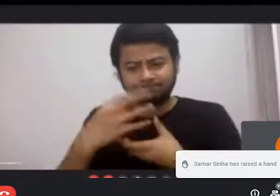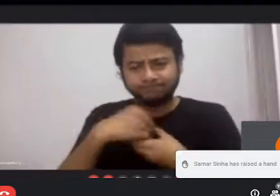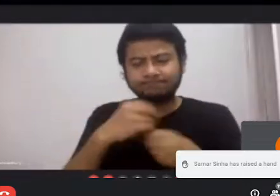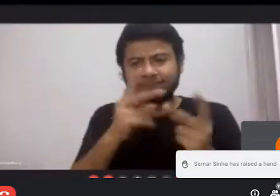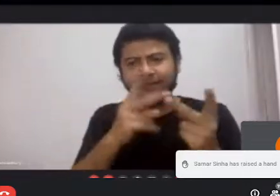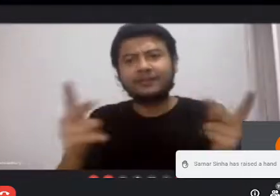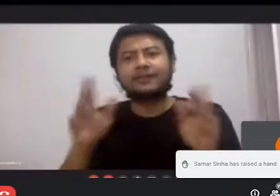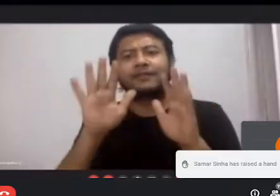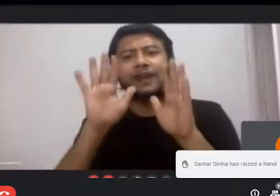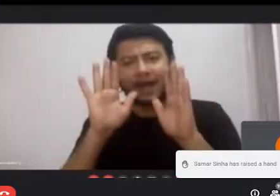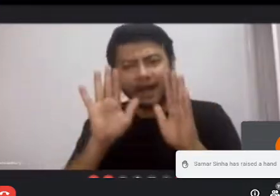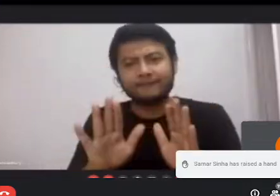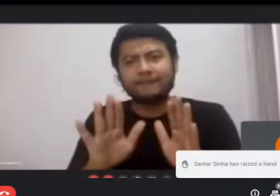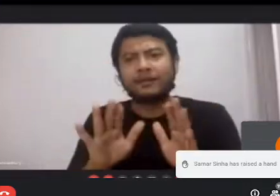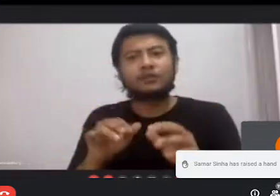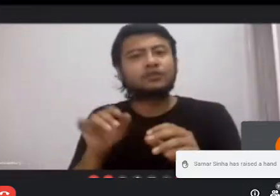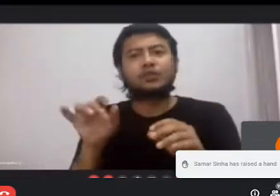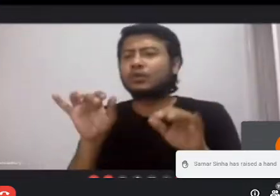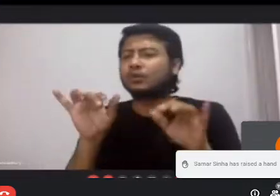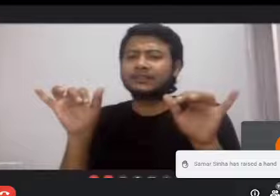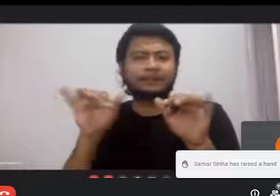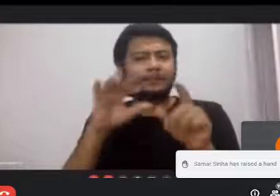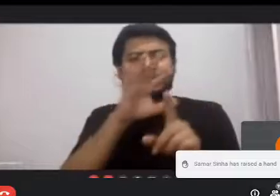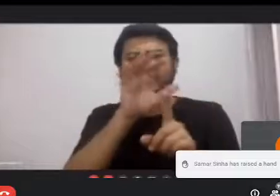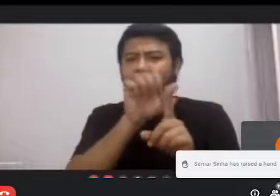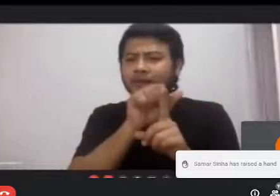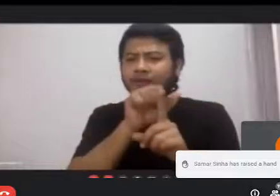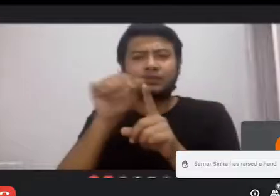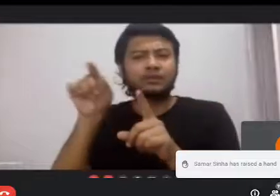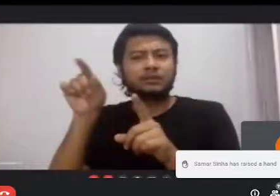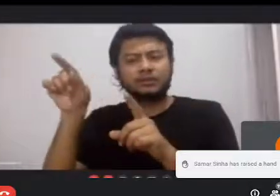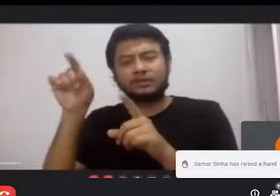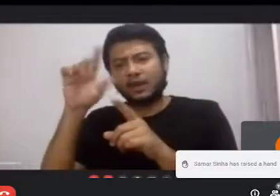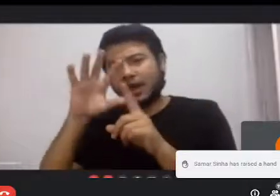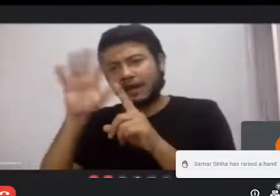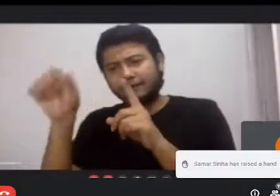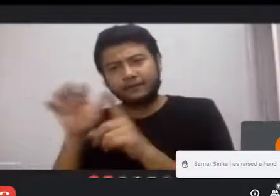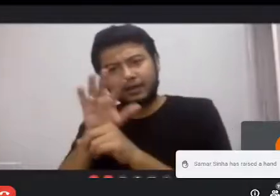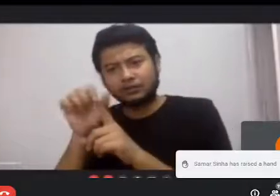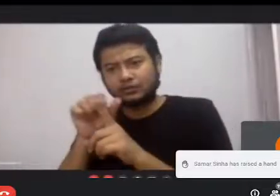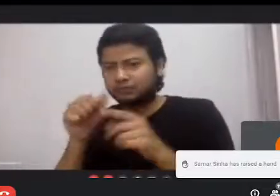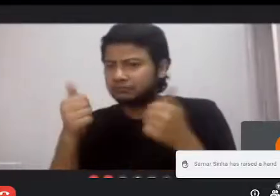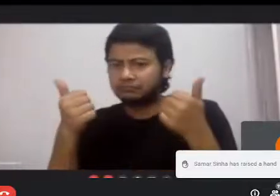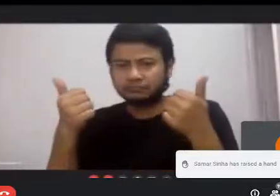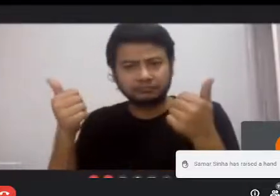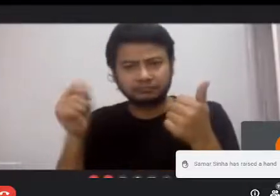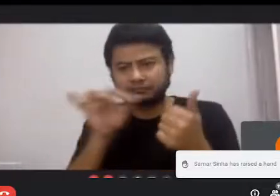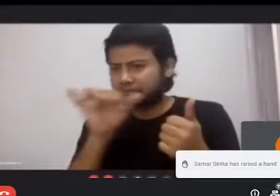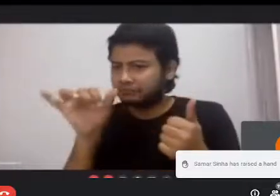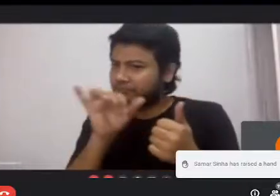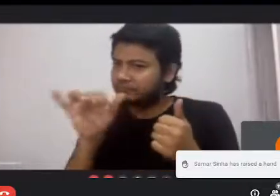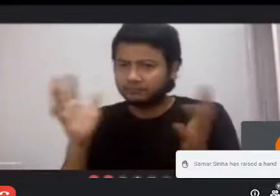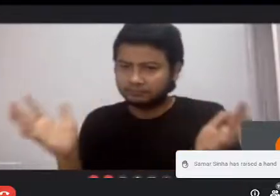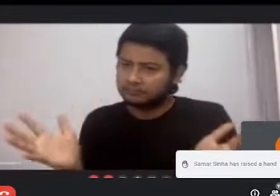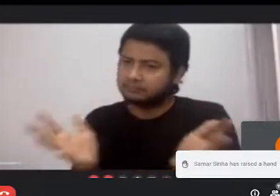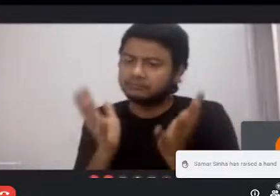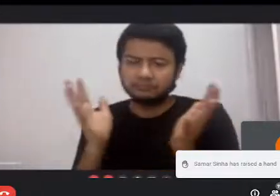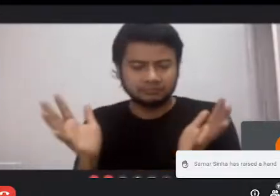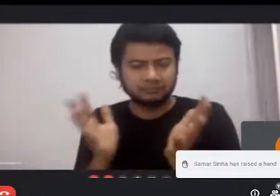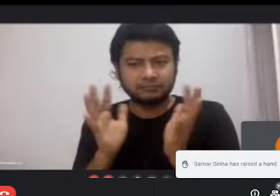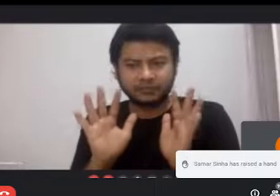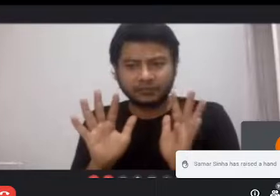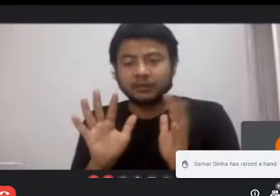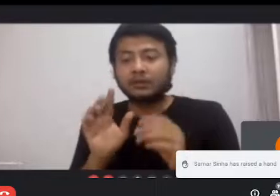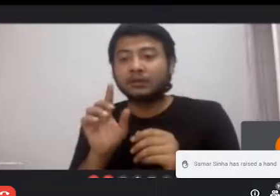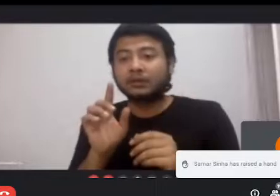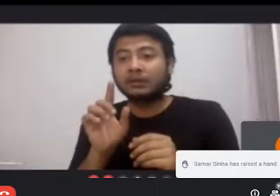is that we make all learning particular to its context.